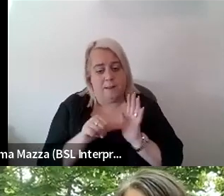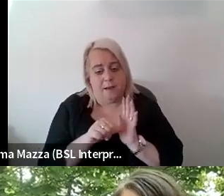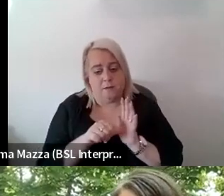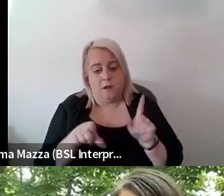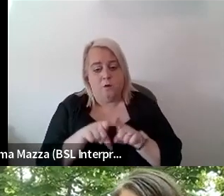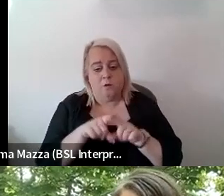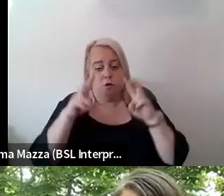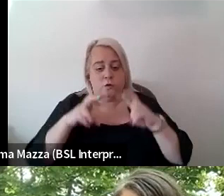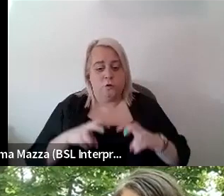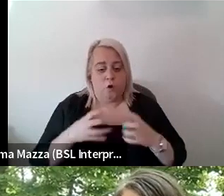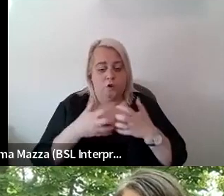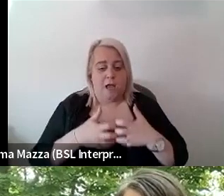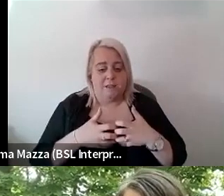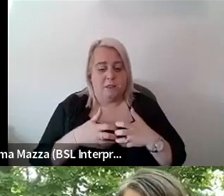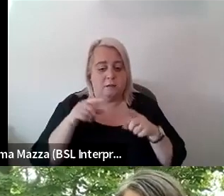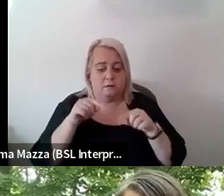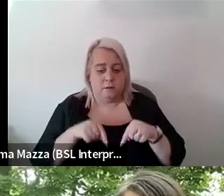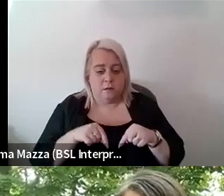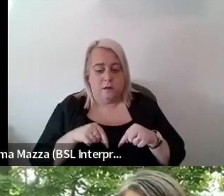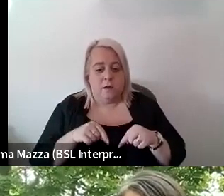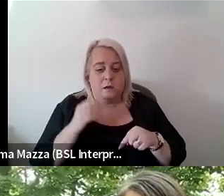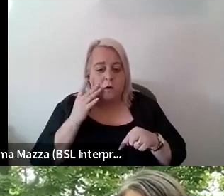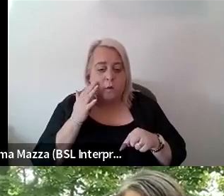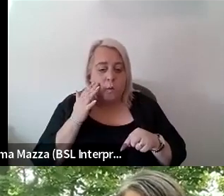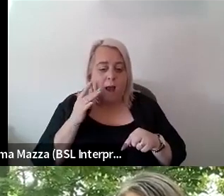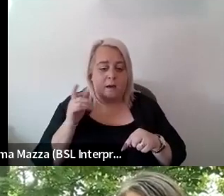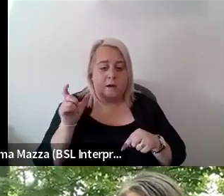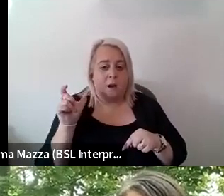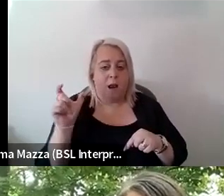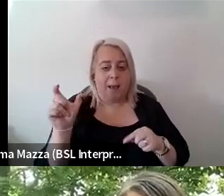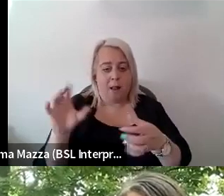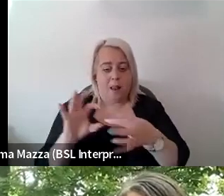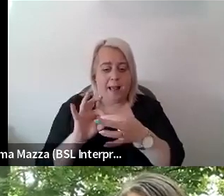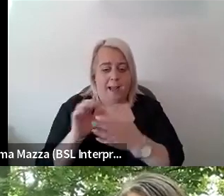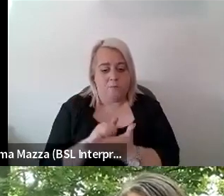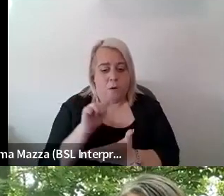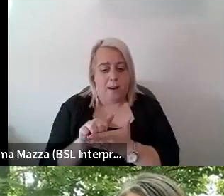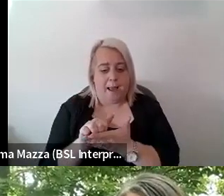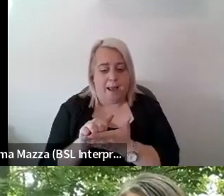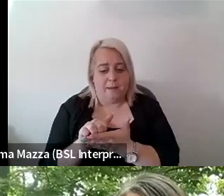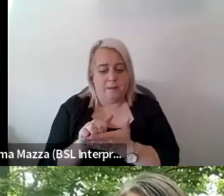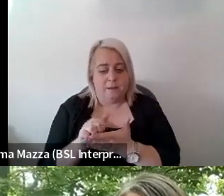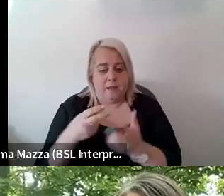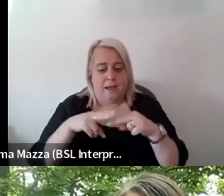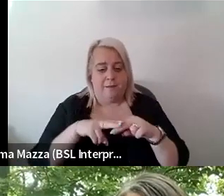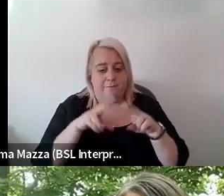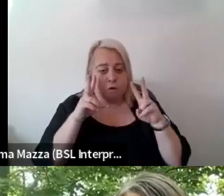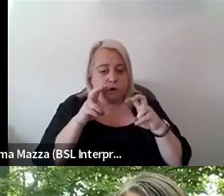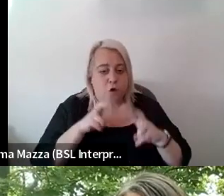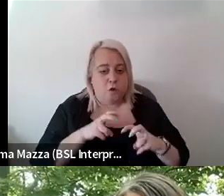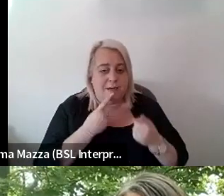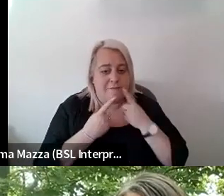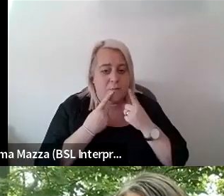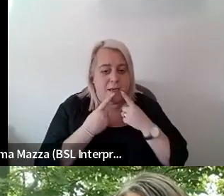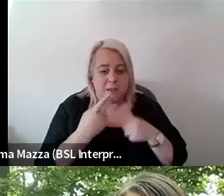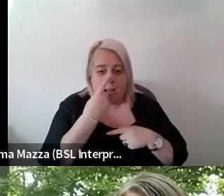optimization is even better because when you label your link properly, then when somebody is searching for information, they will be able to